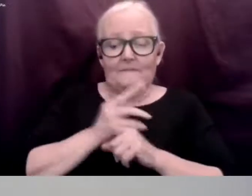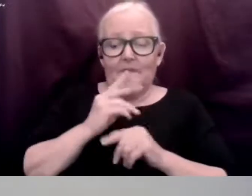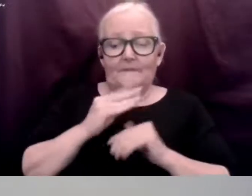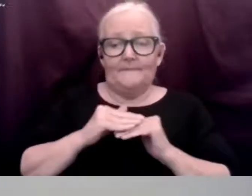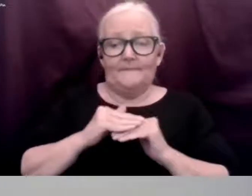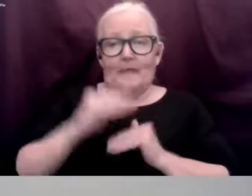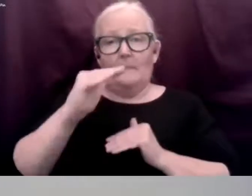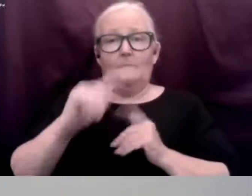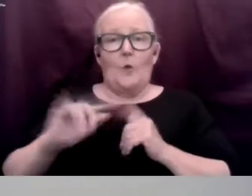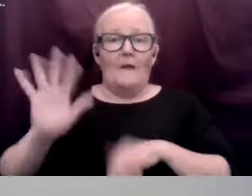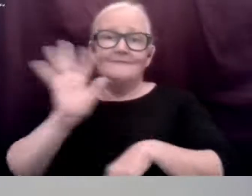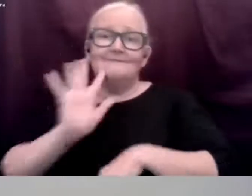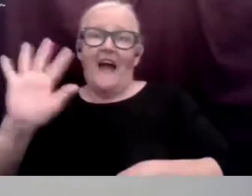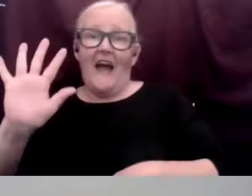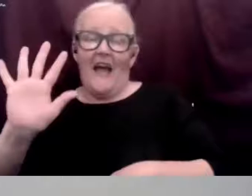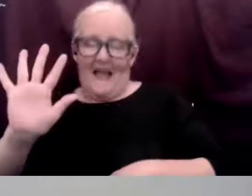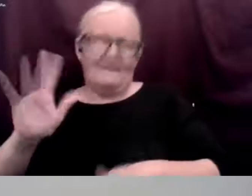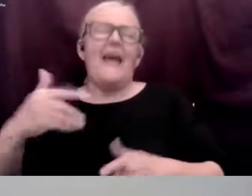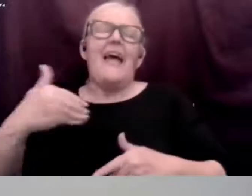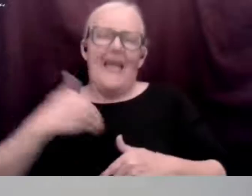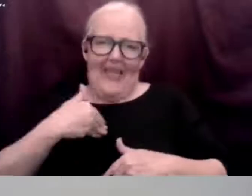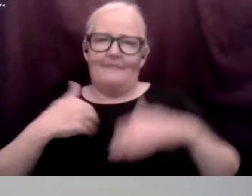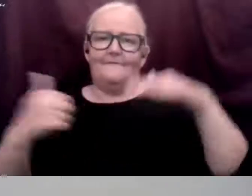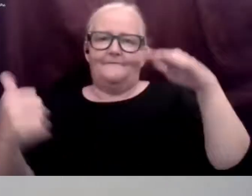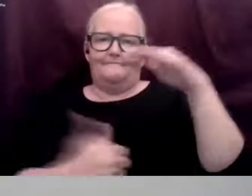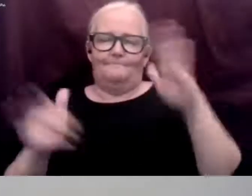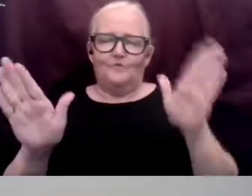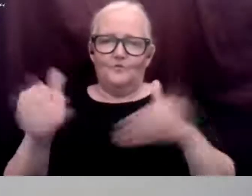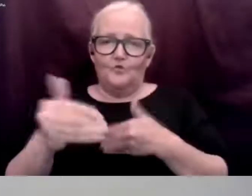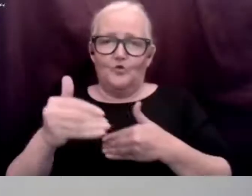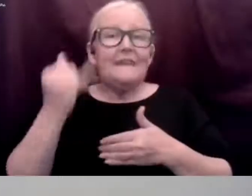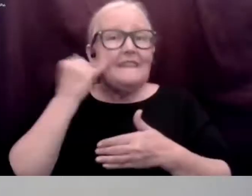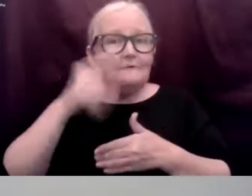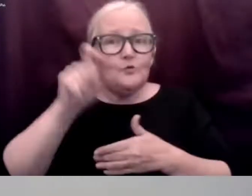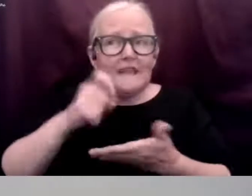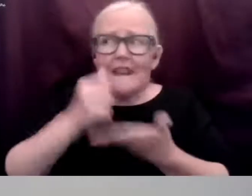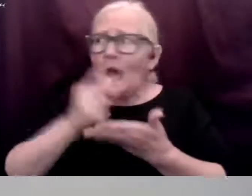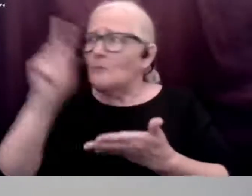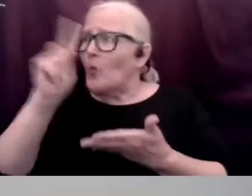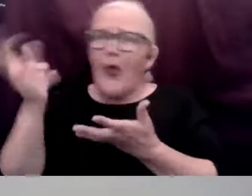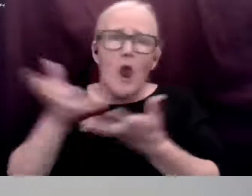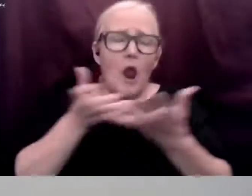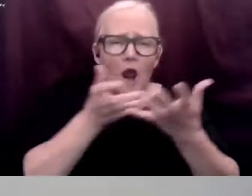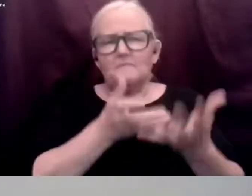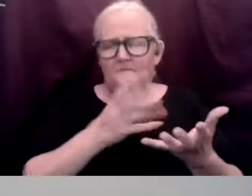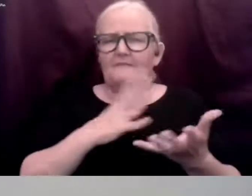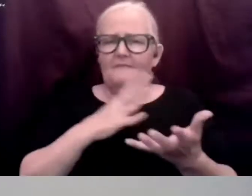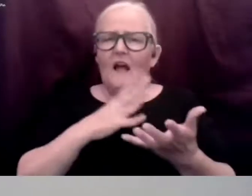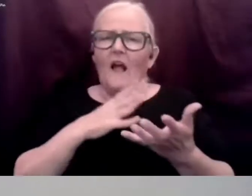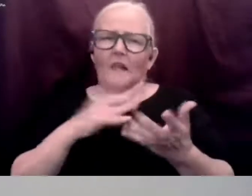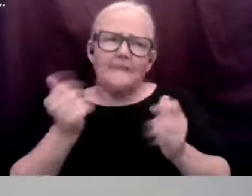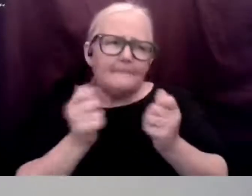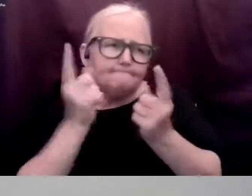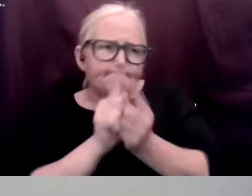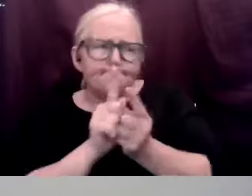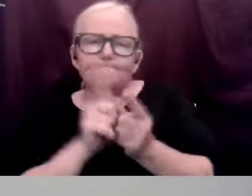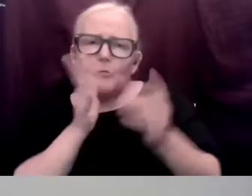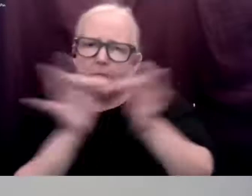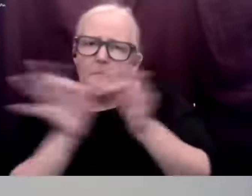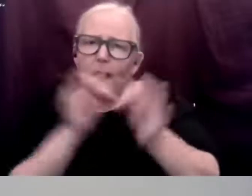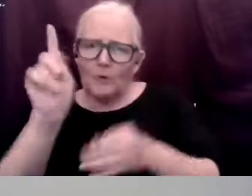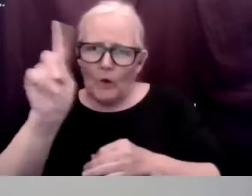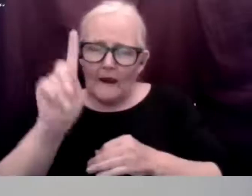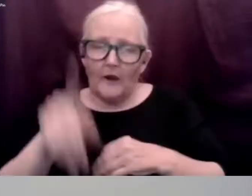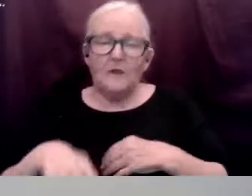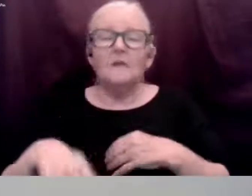let one of the greeters in the back of the sanctuary know, and they will take you there. All children, whether in the nursery or elsewhere, need to